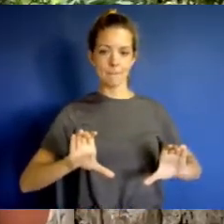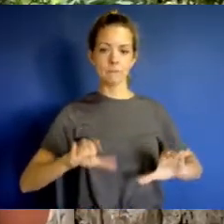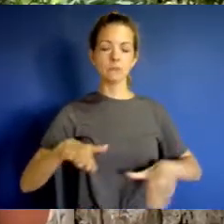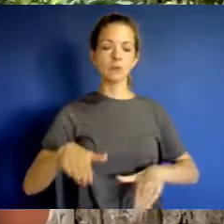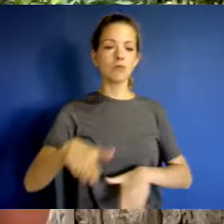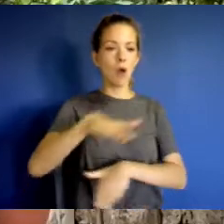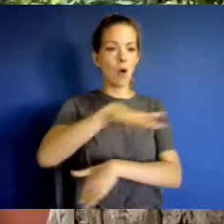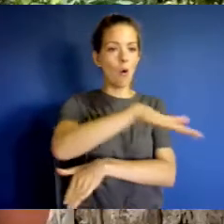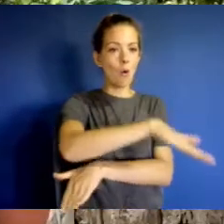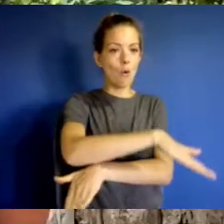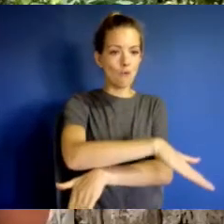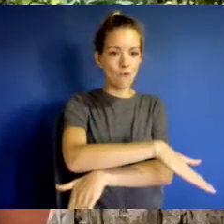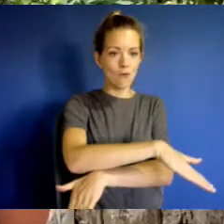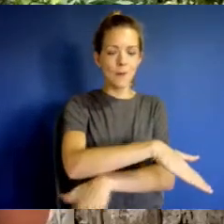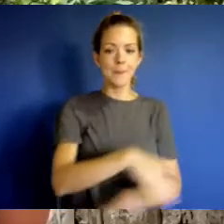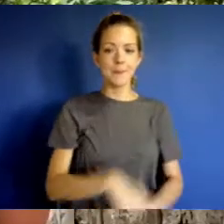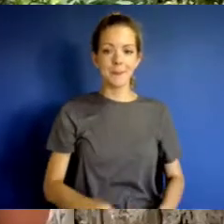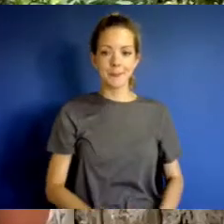over.